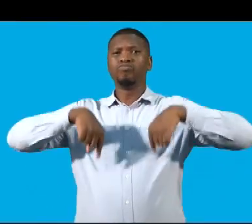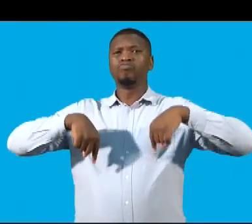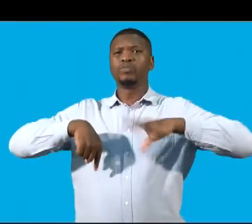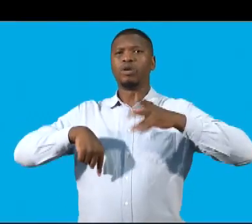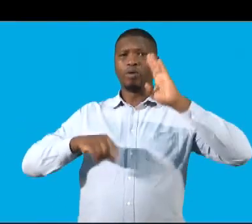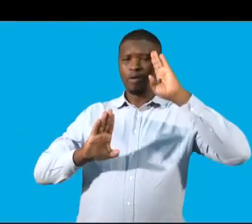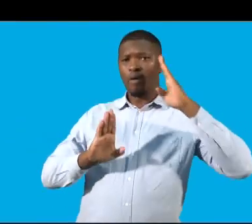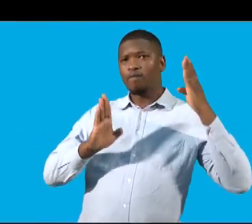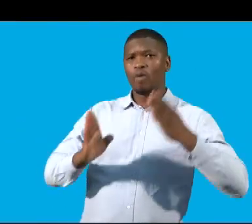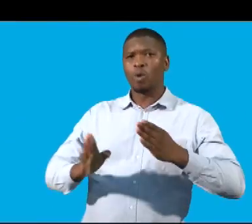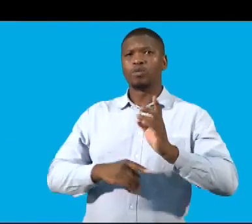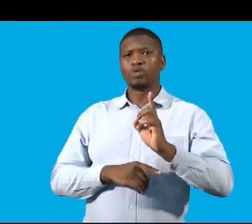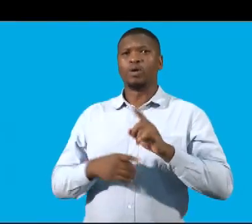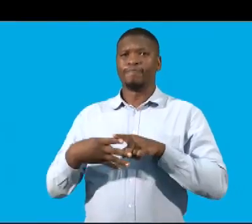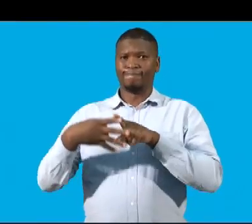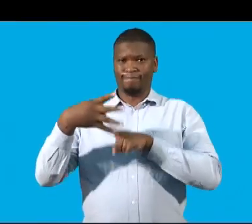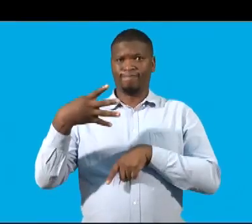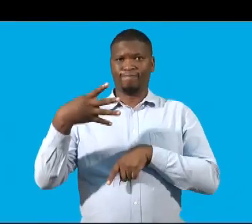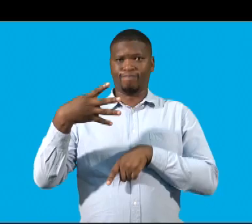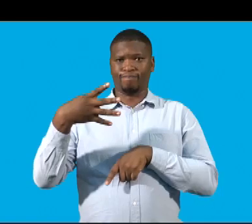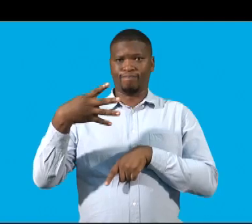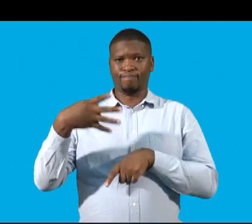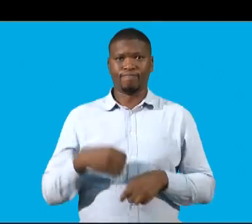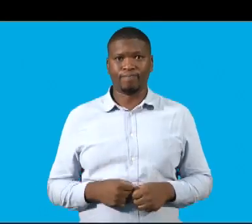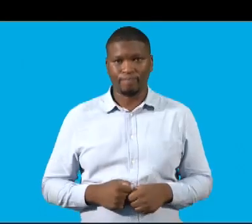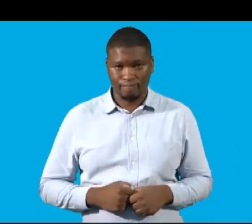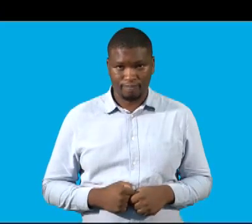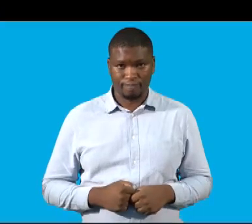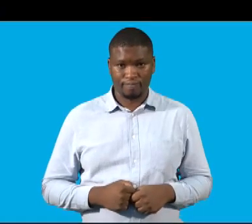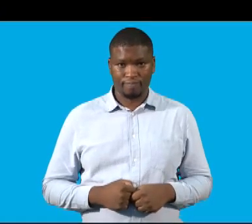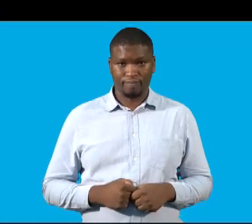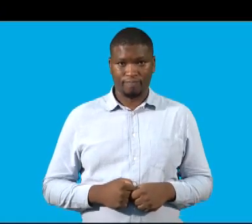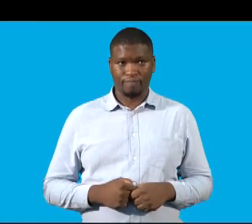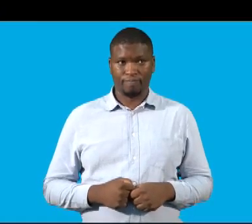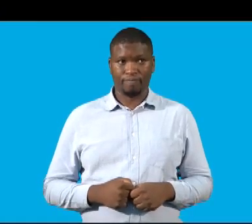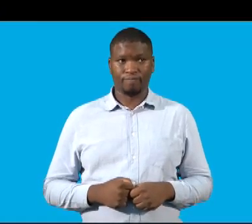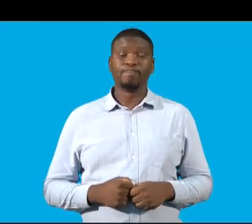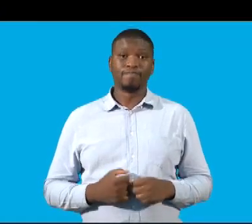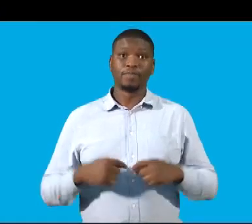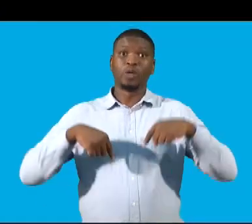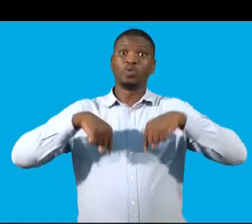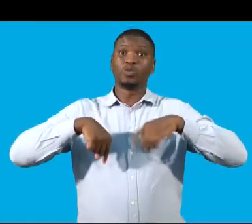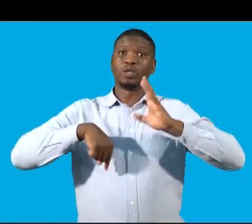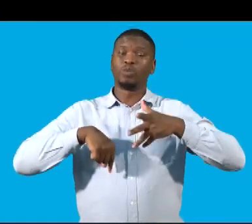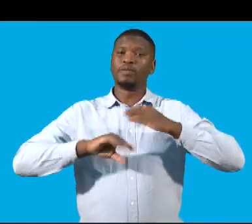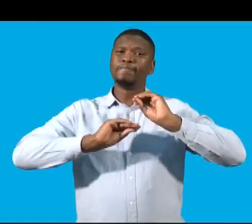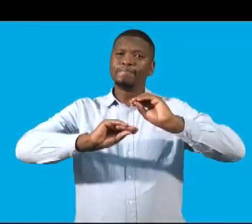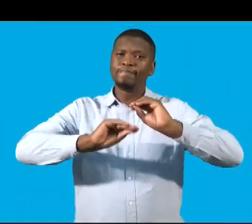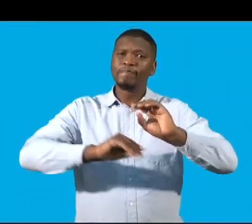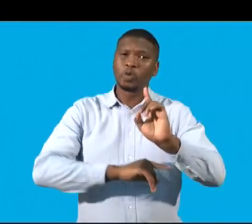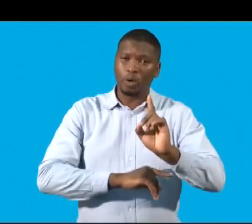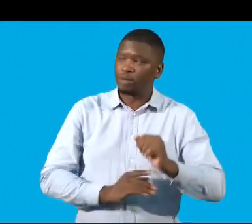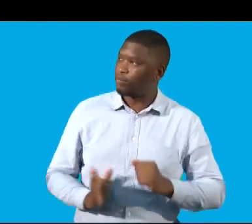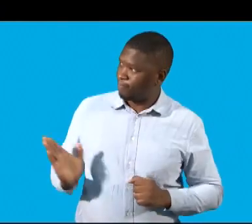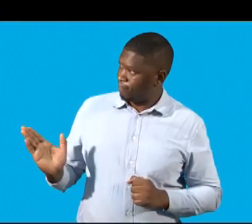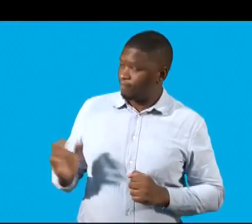are just going to focus on these four concepts. Let's look at what we are going to address by the end of this